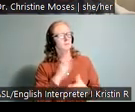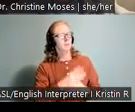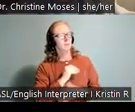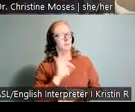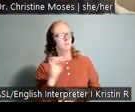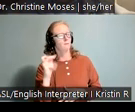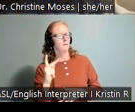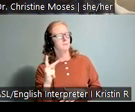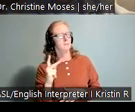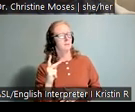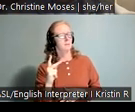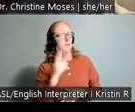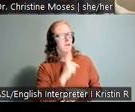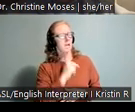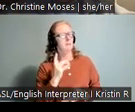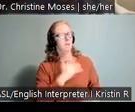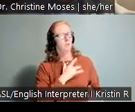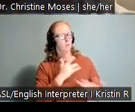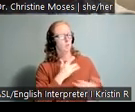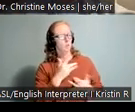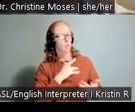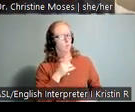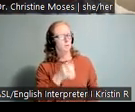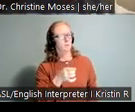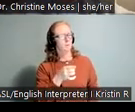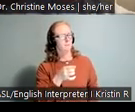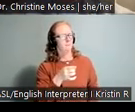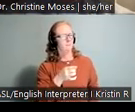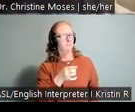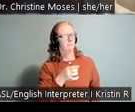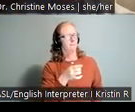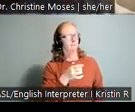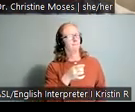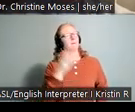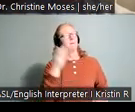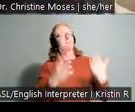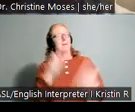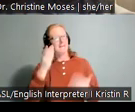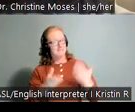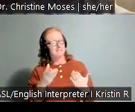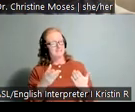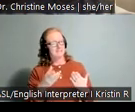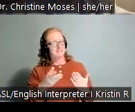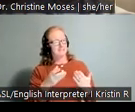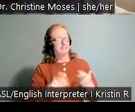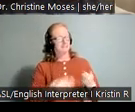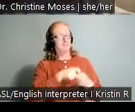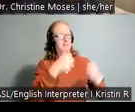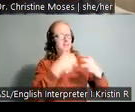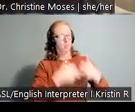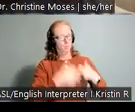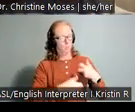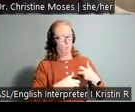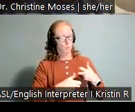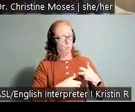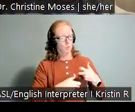procedures. I worry that we're sort of what might end up being the issues that come up at the time that the